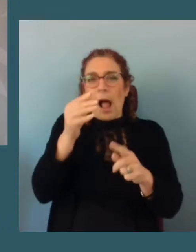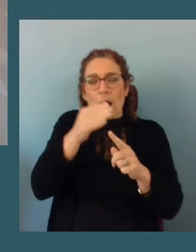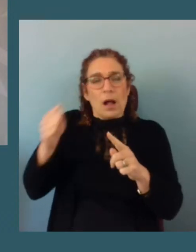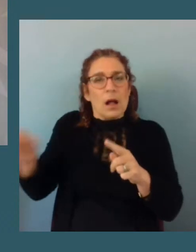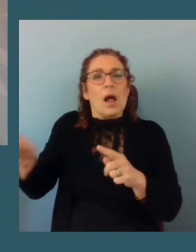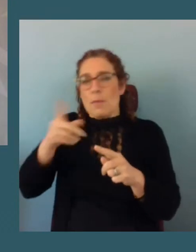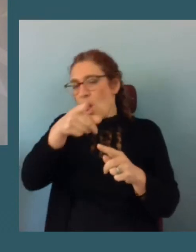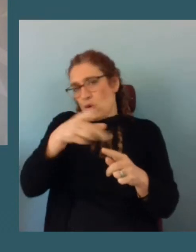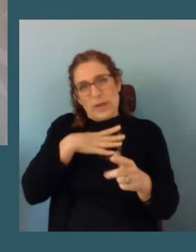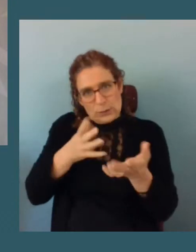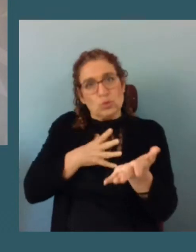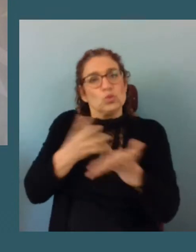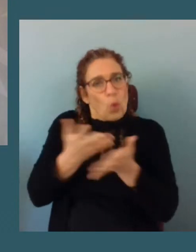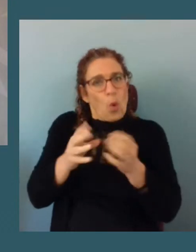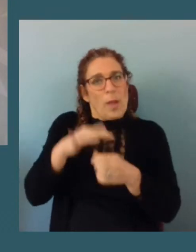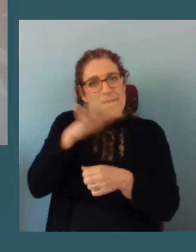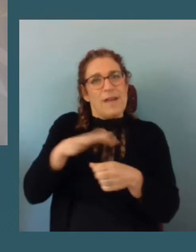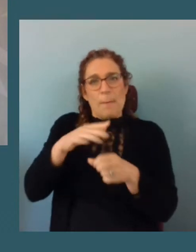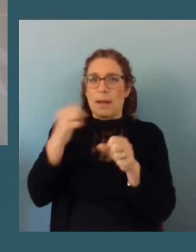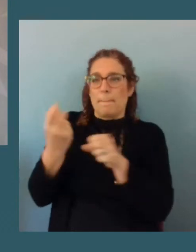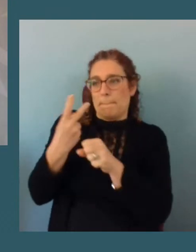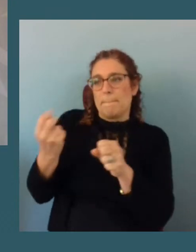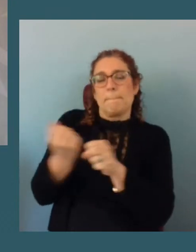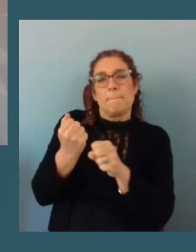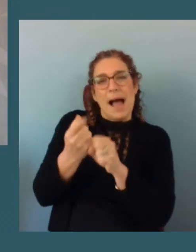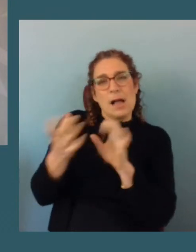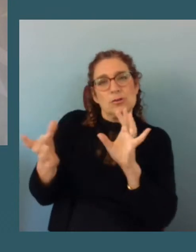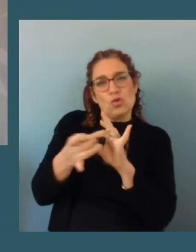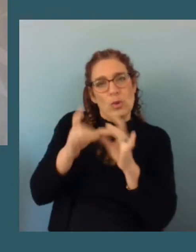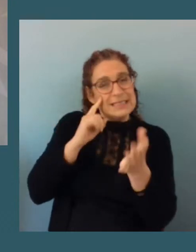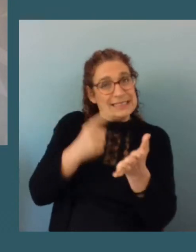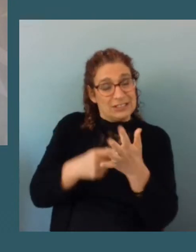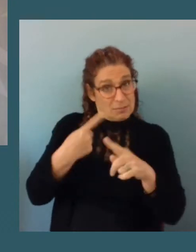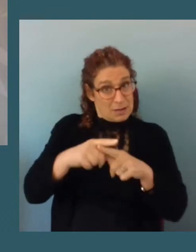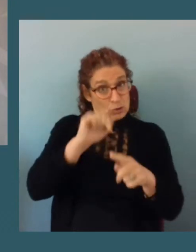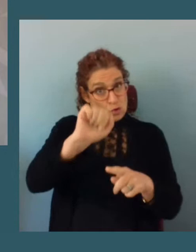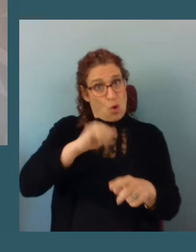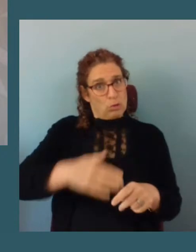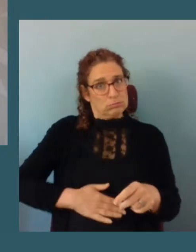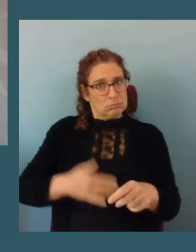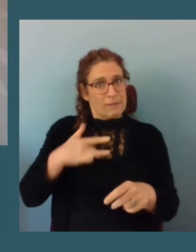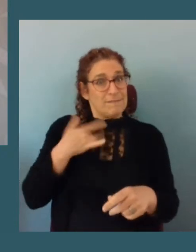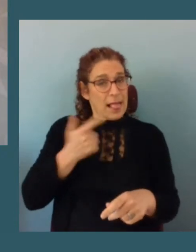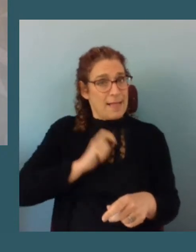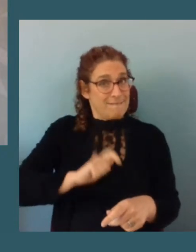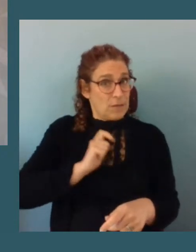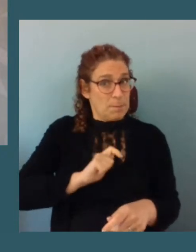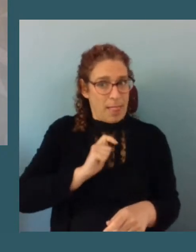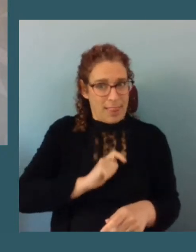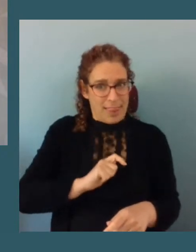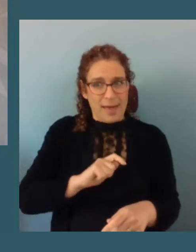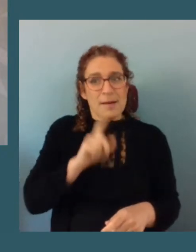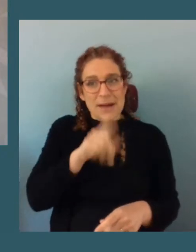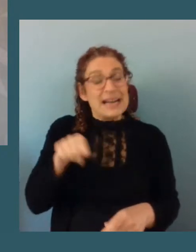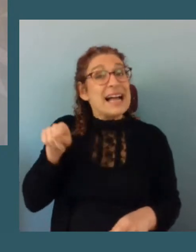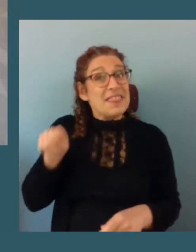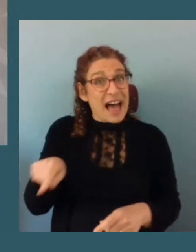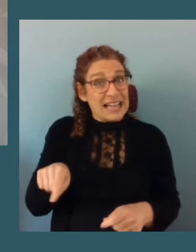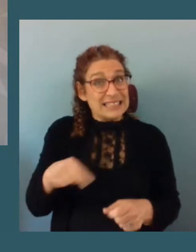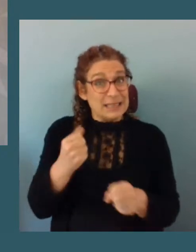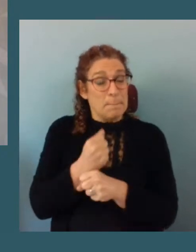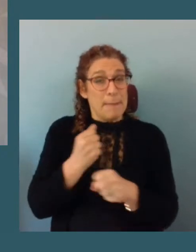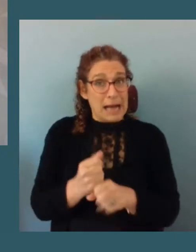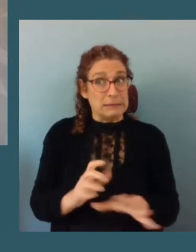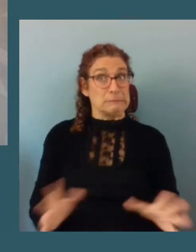families and you make a joint decision with that, and also how comfortable you feel with that. So that it has opened a can of worms. I don't think we have a clear way of doing